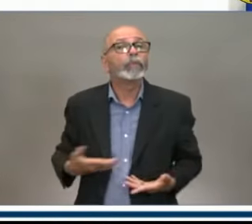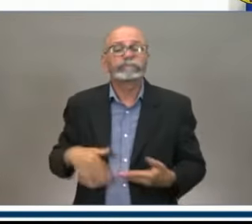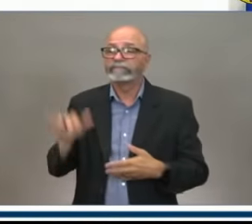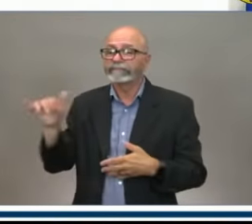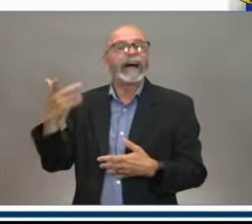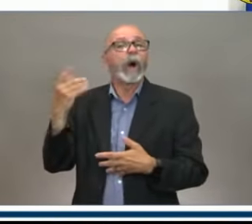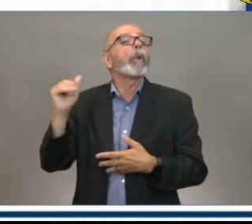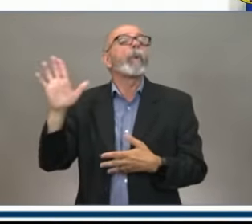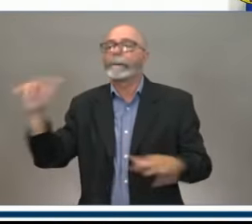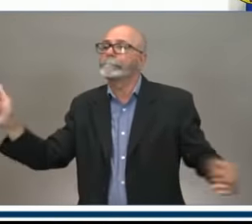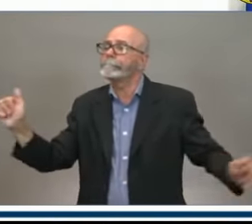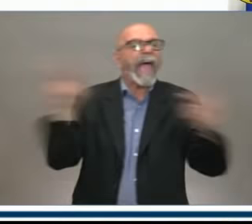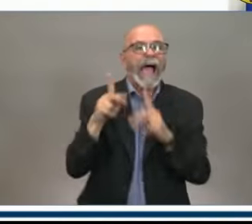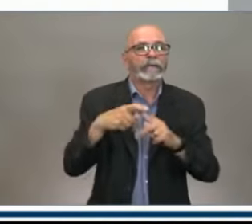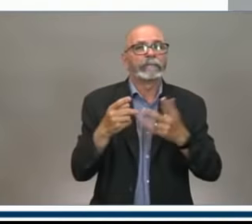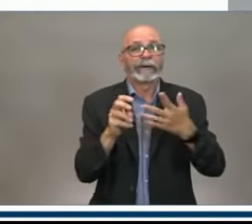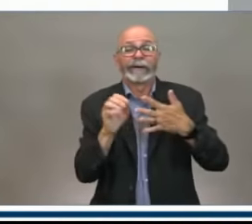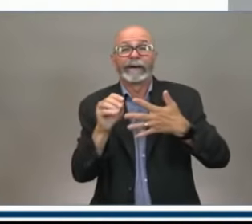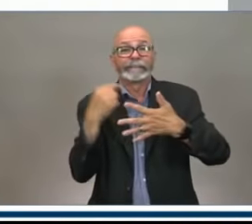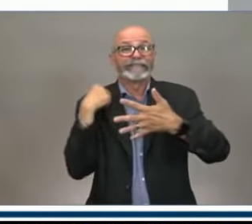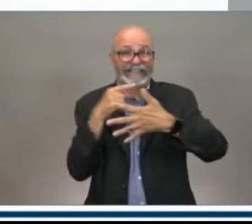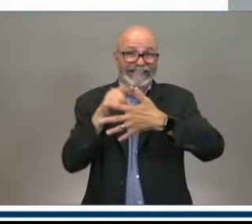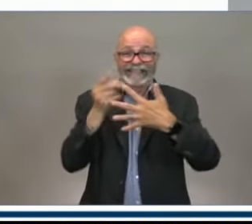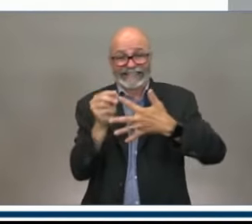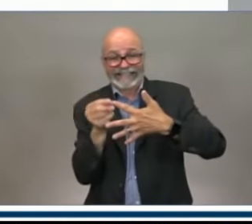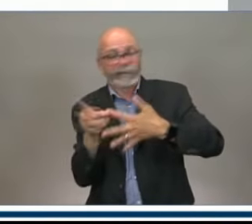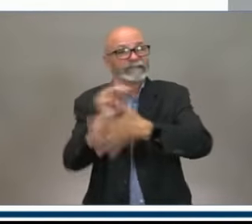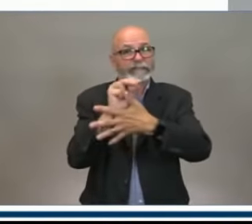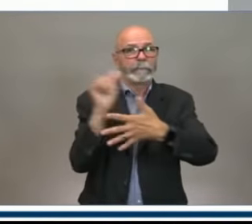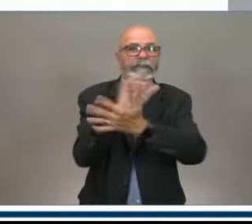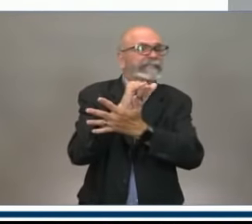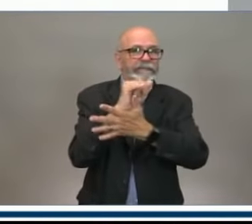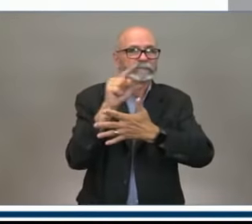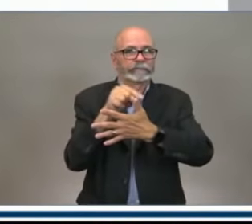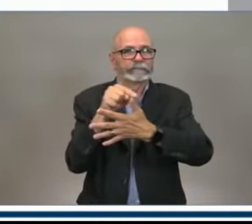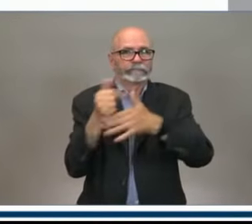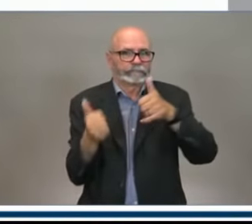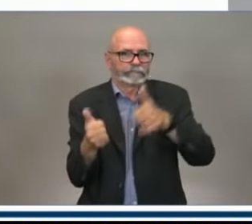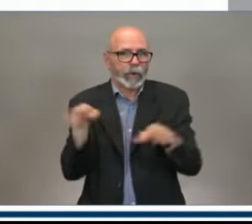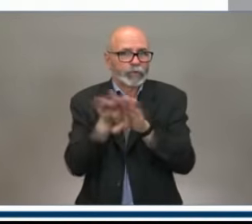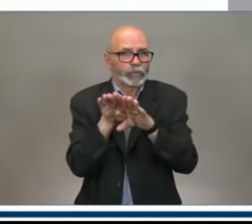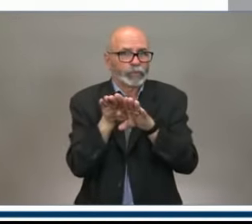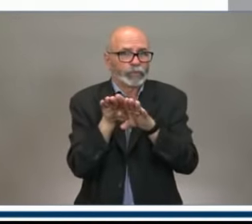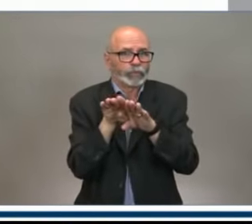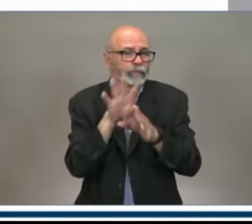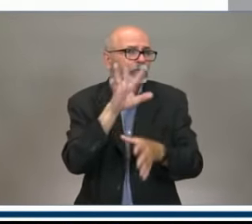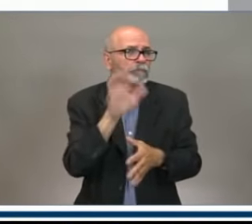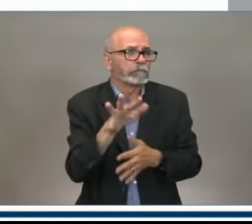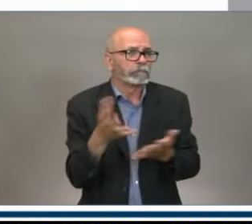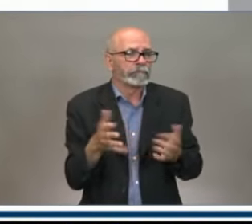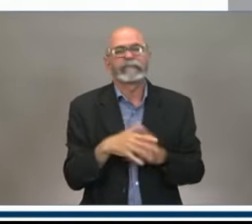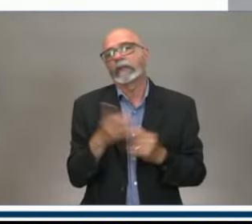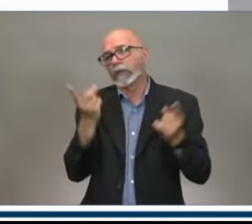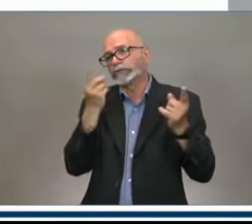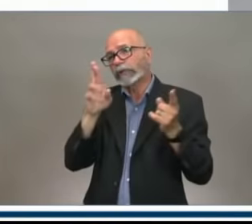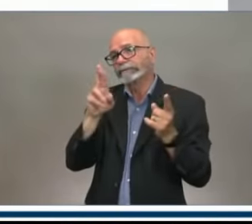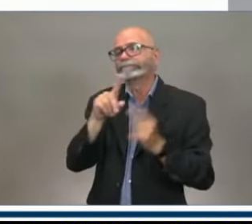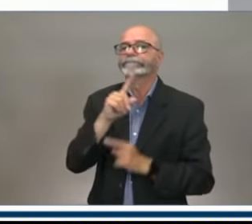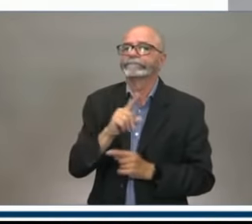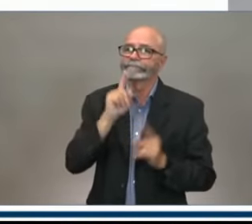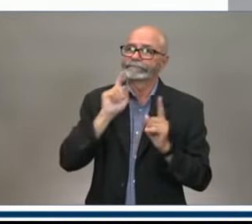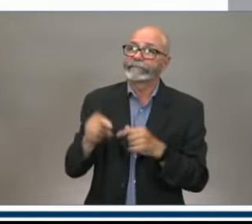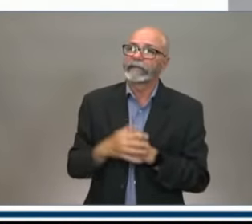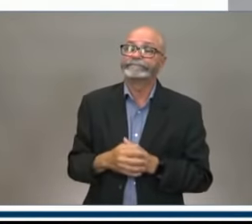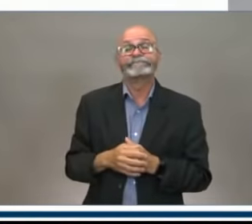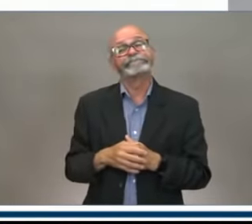situation? Well, the anticipation is that as what we're learning through reopening, that there's been a number of